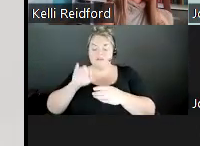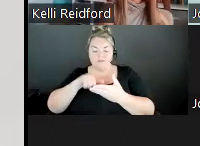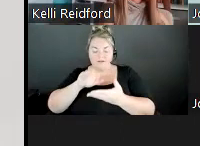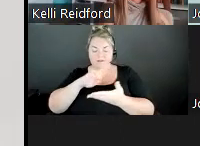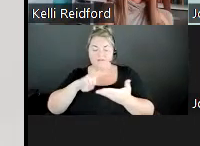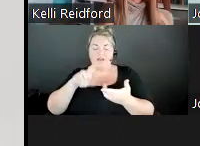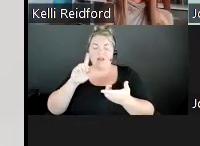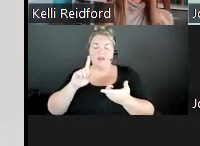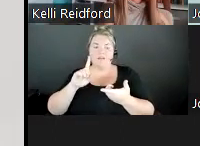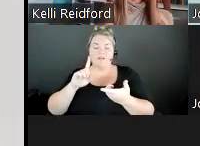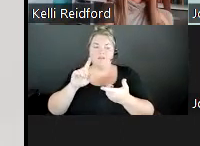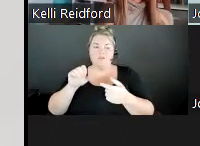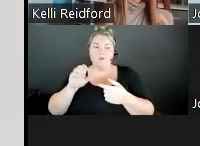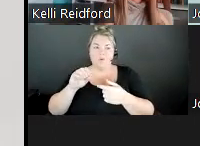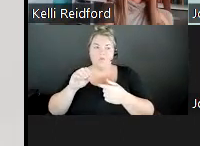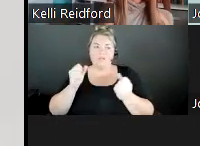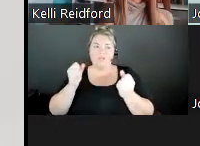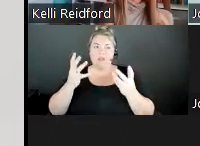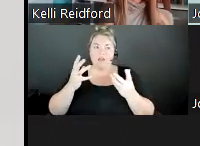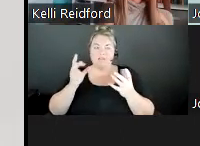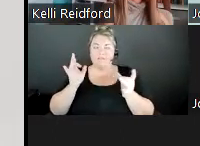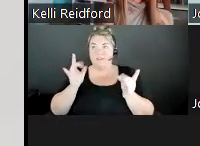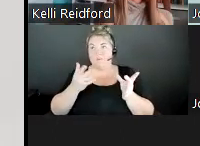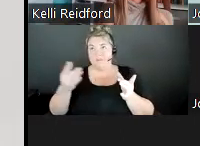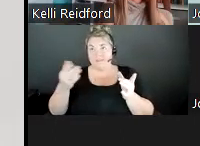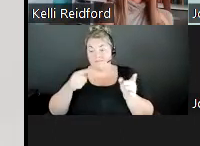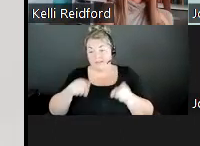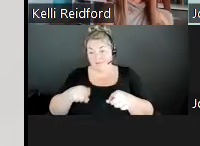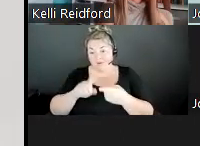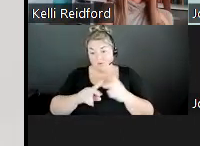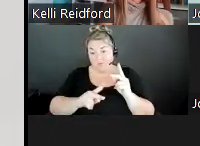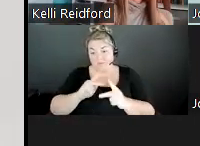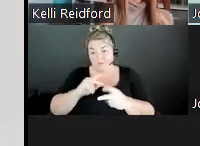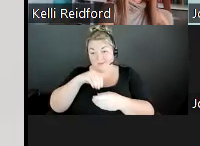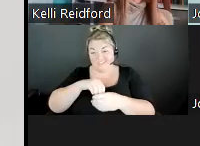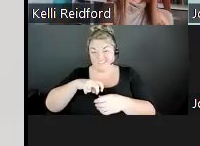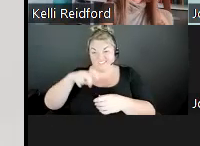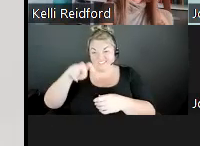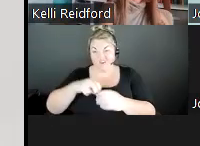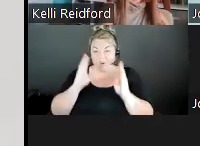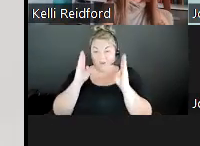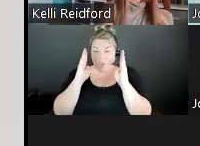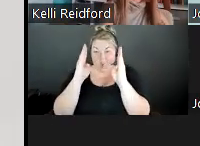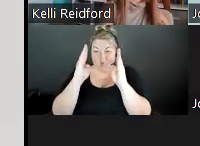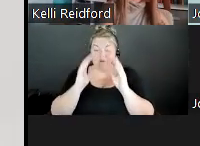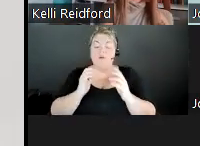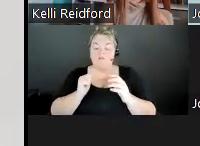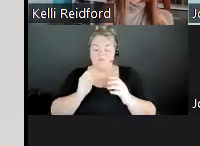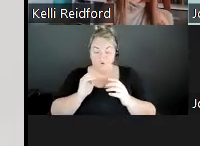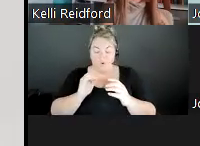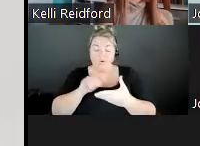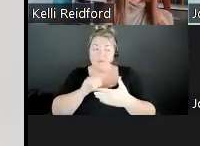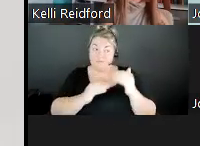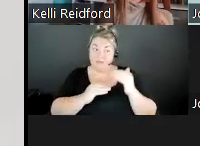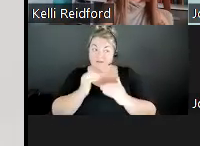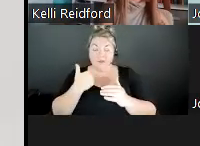designed so lots of terrible things have happened to people in closed stairwells. This building,